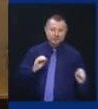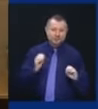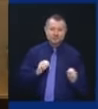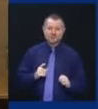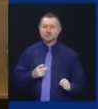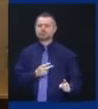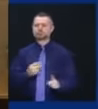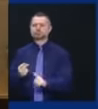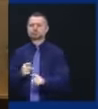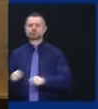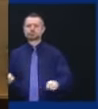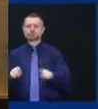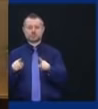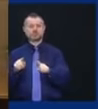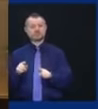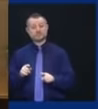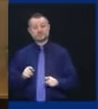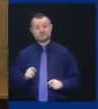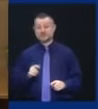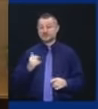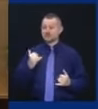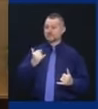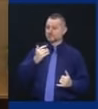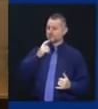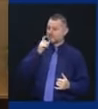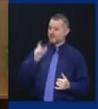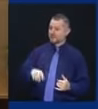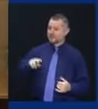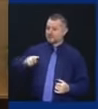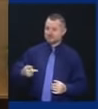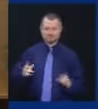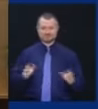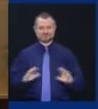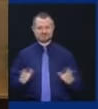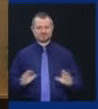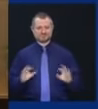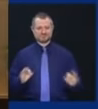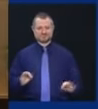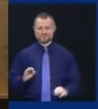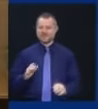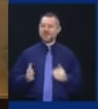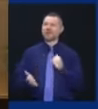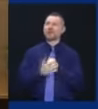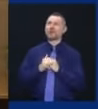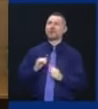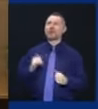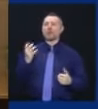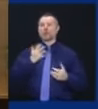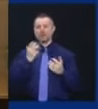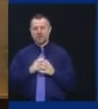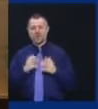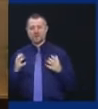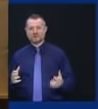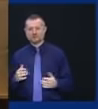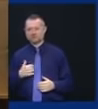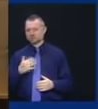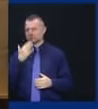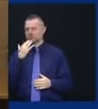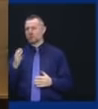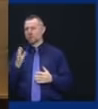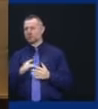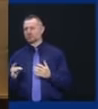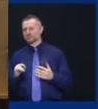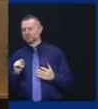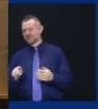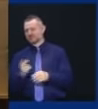hard to find them for a second vaccination. And so Johnson & Johnson gives a different option that I think we have to understand